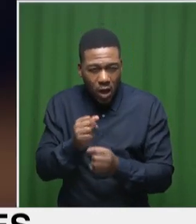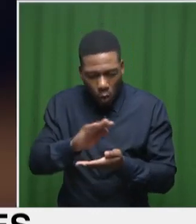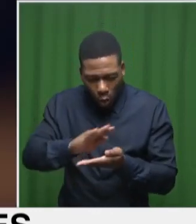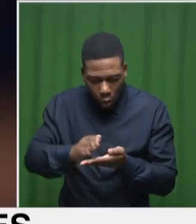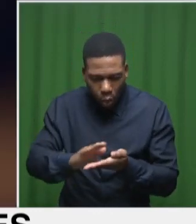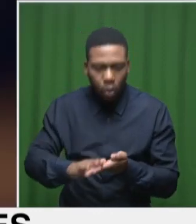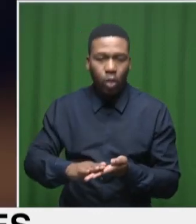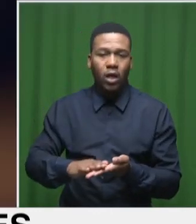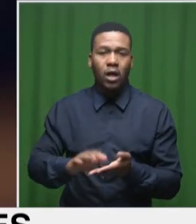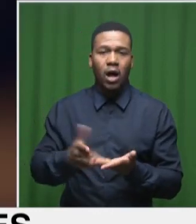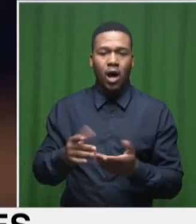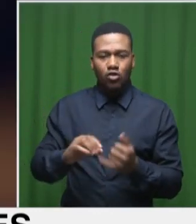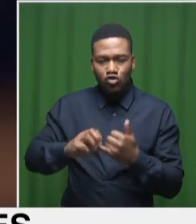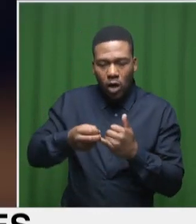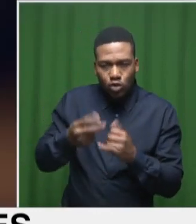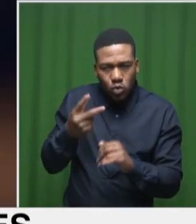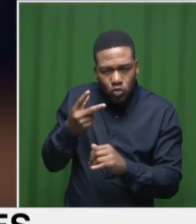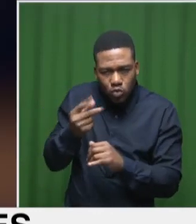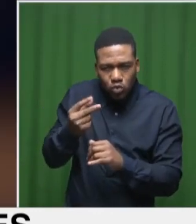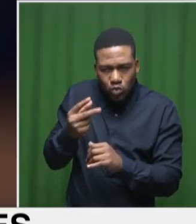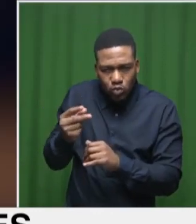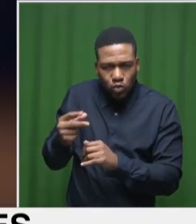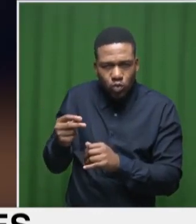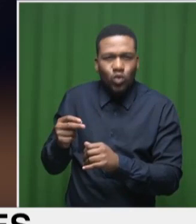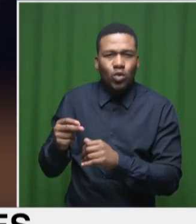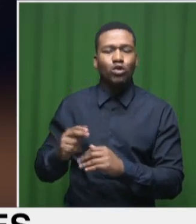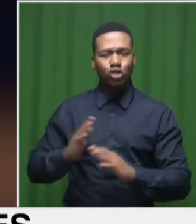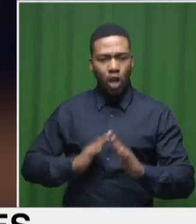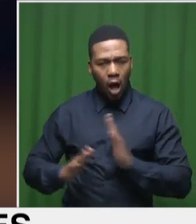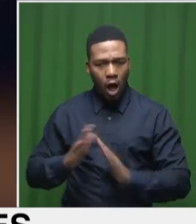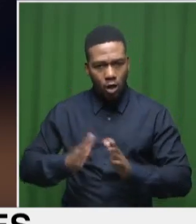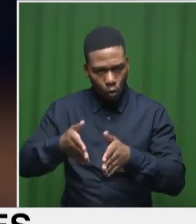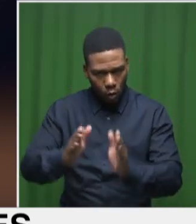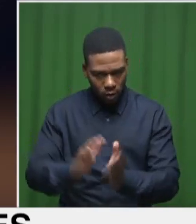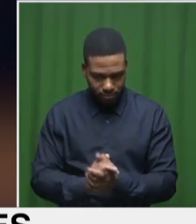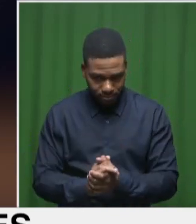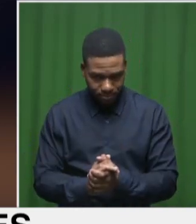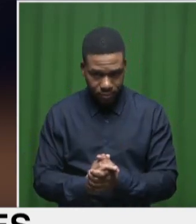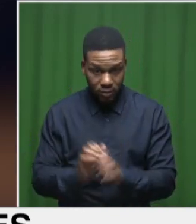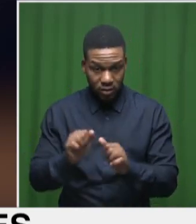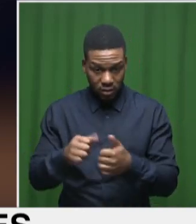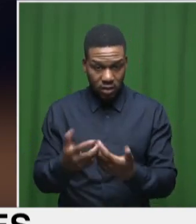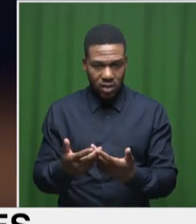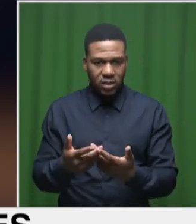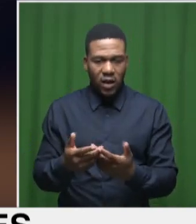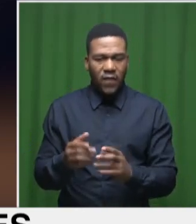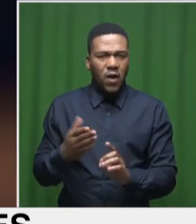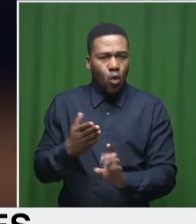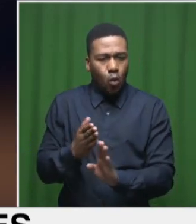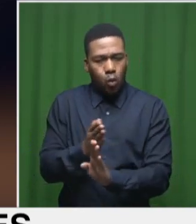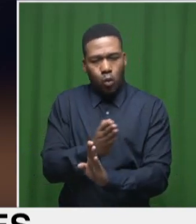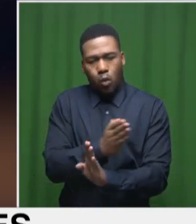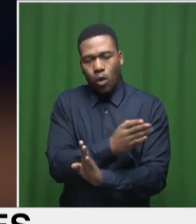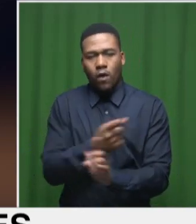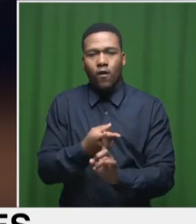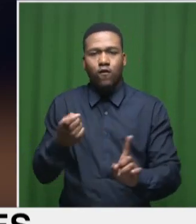an artery, it wouldn't be shooting it upwards. You know, the blood flow in an artery is away from the source, which is the